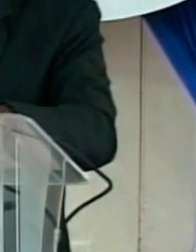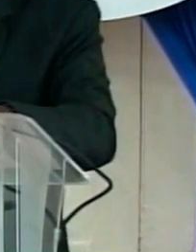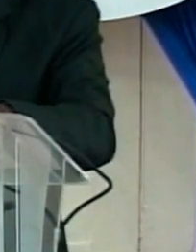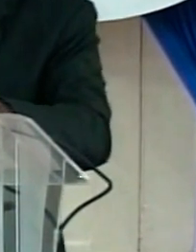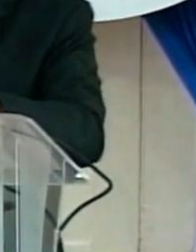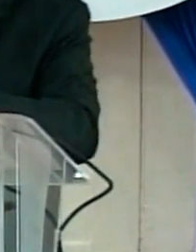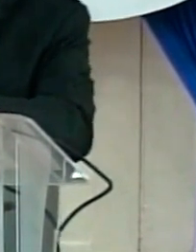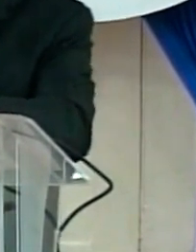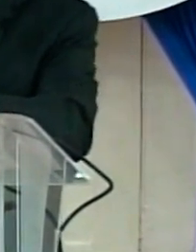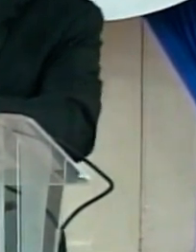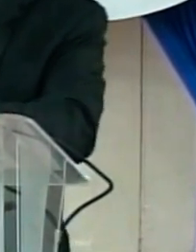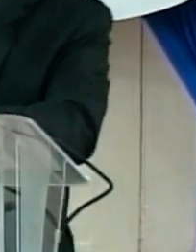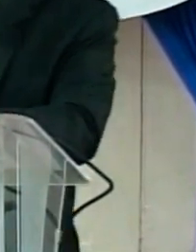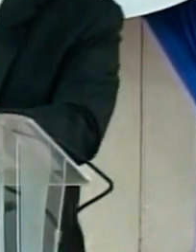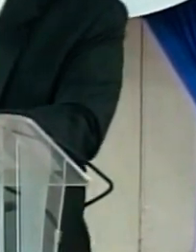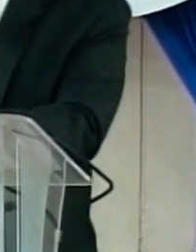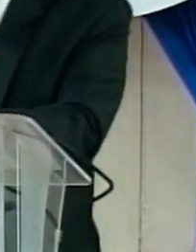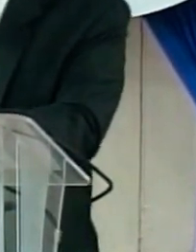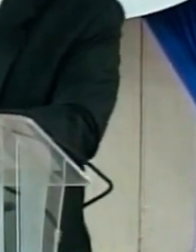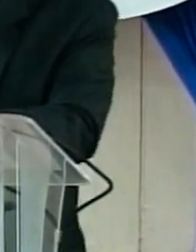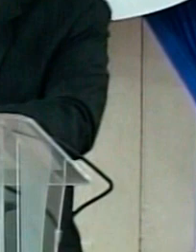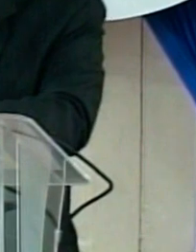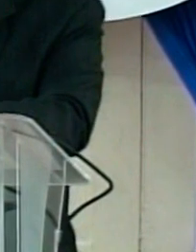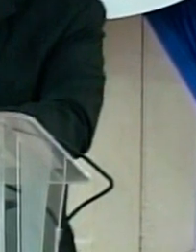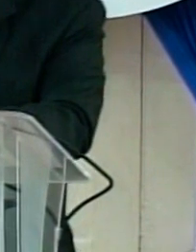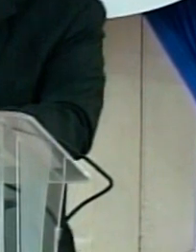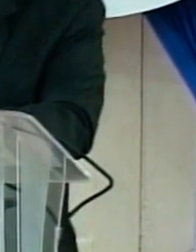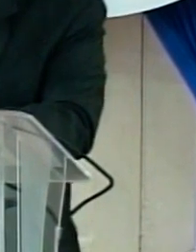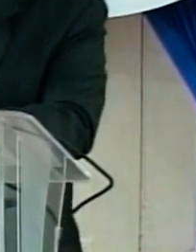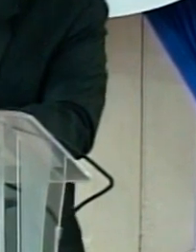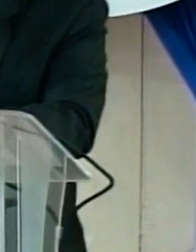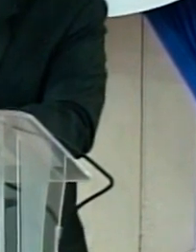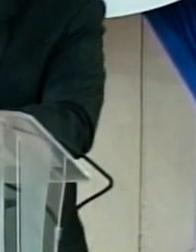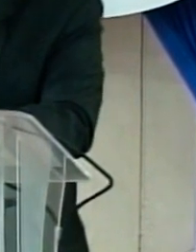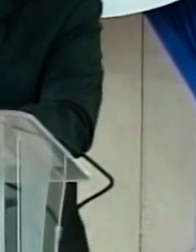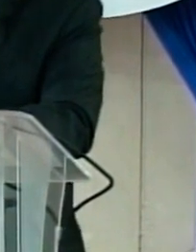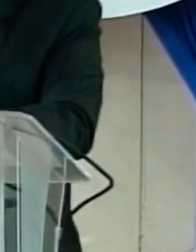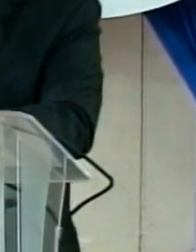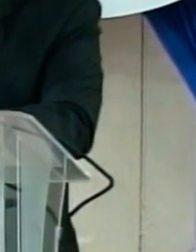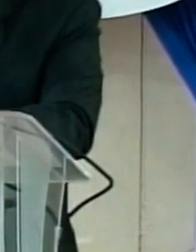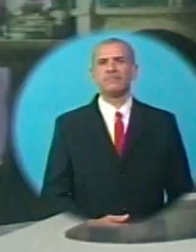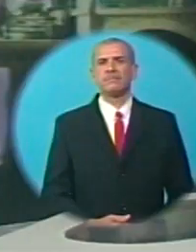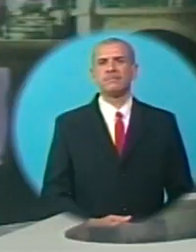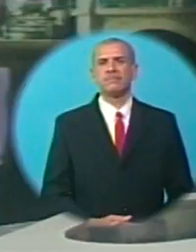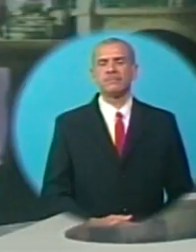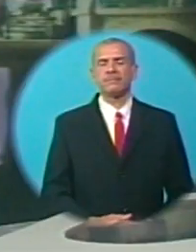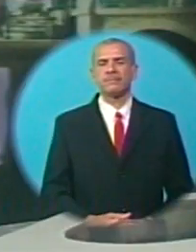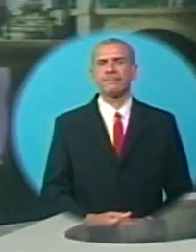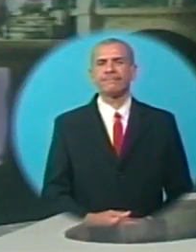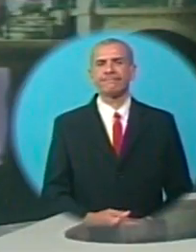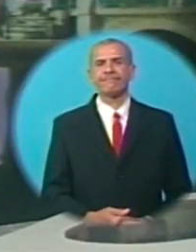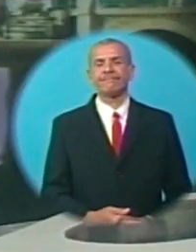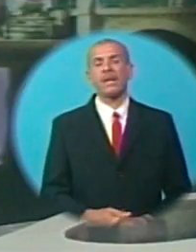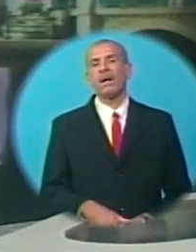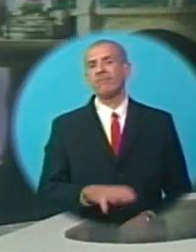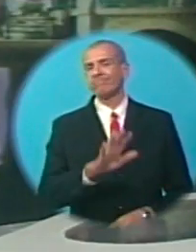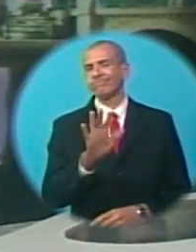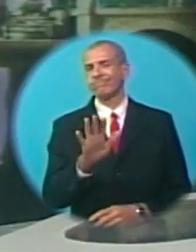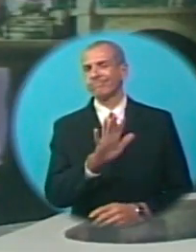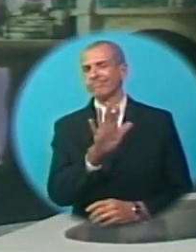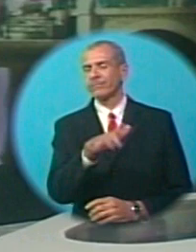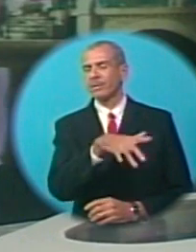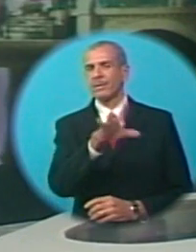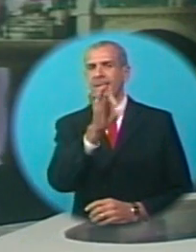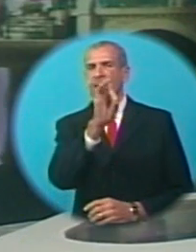Garrison sometime before the 50th anniversary of Barbados comes to an end. Well, about